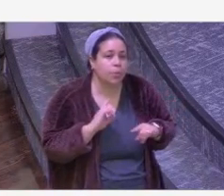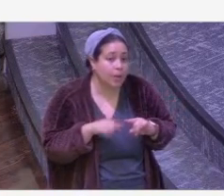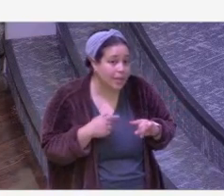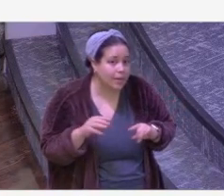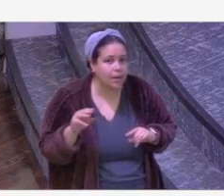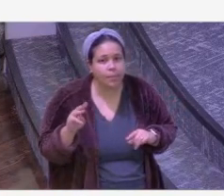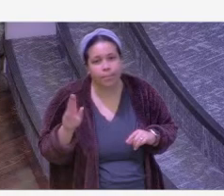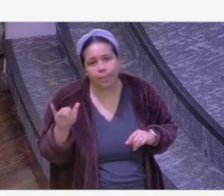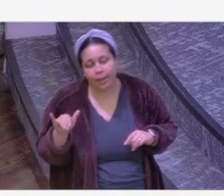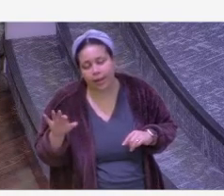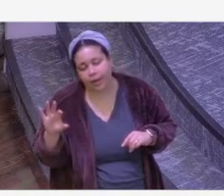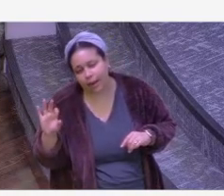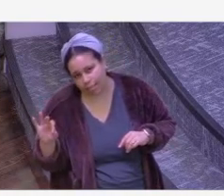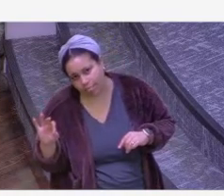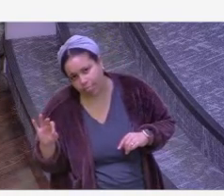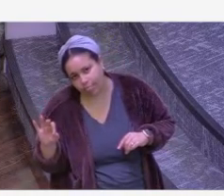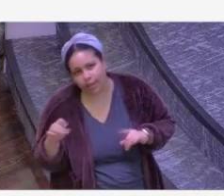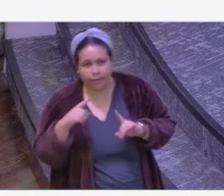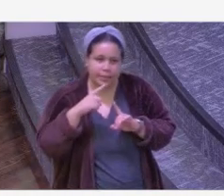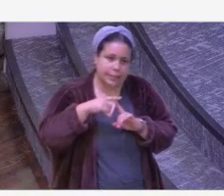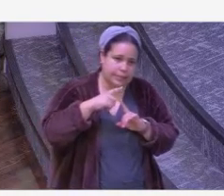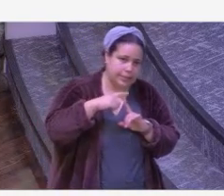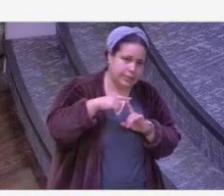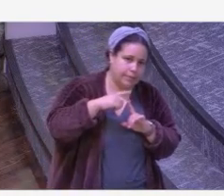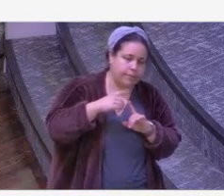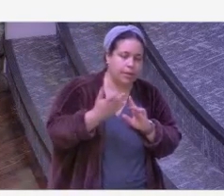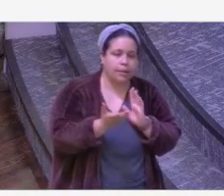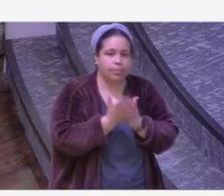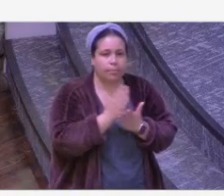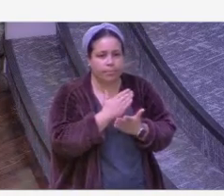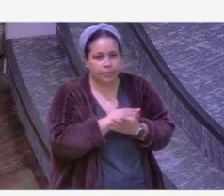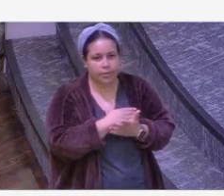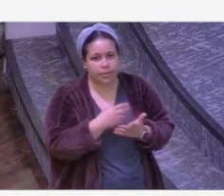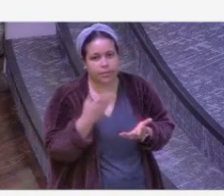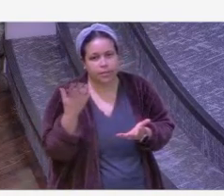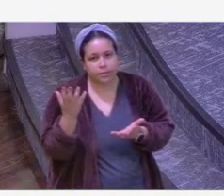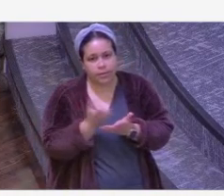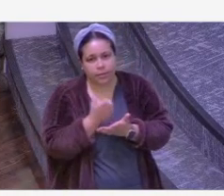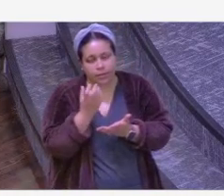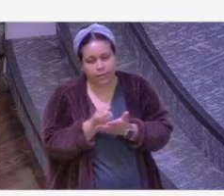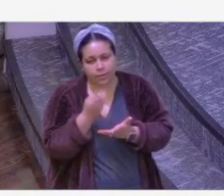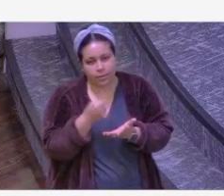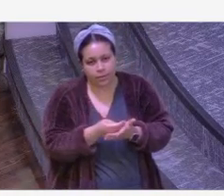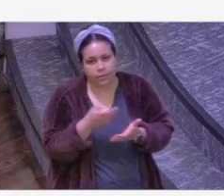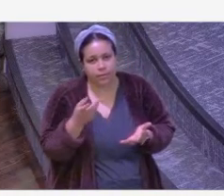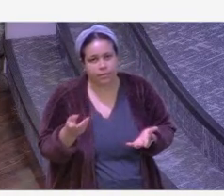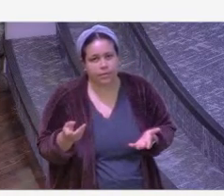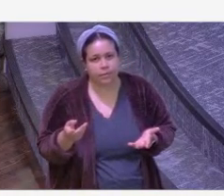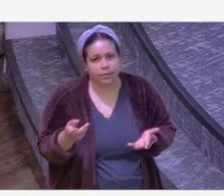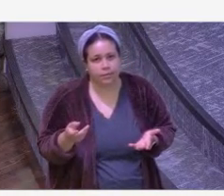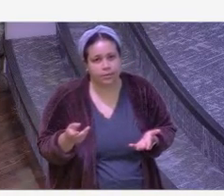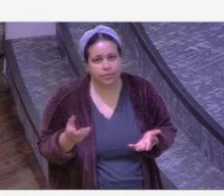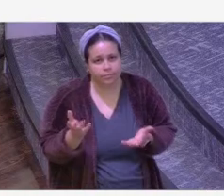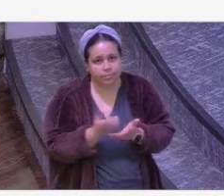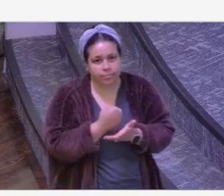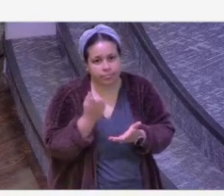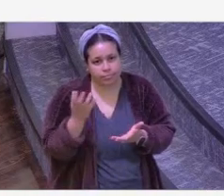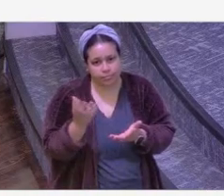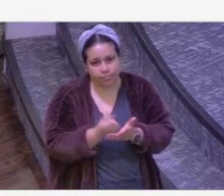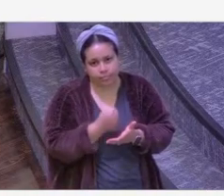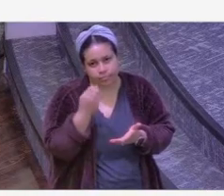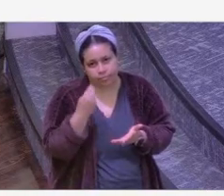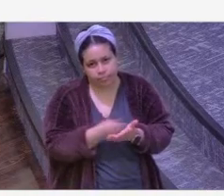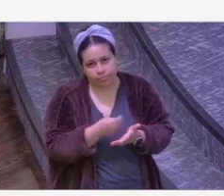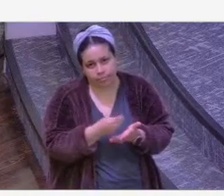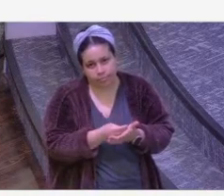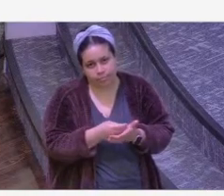when y'all have the tentative budget to approve. Mostly on the revenue side, but we'll talk through that. Just the unknowns are on that